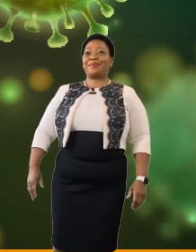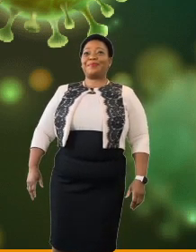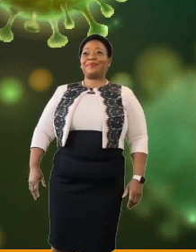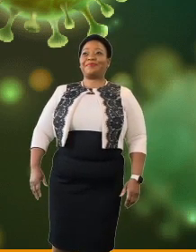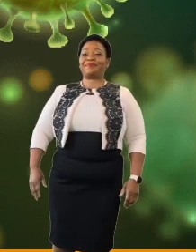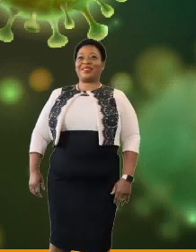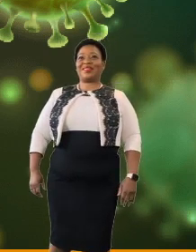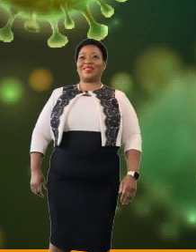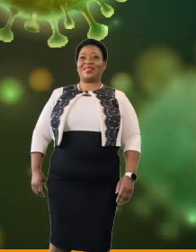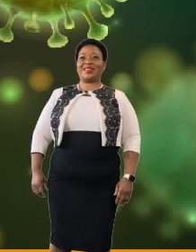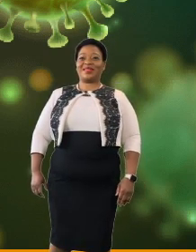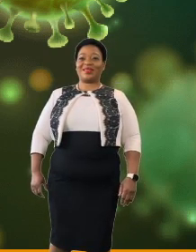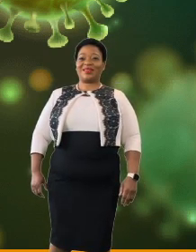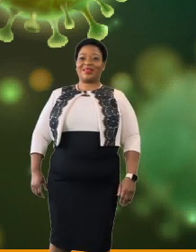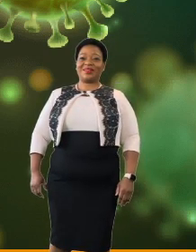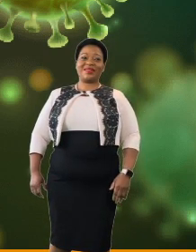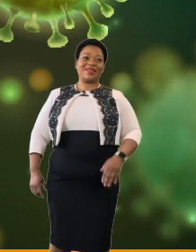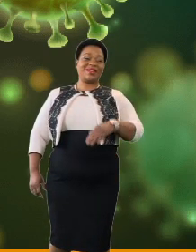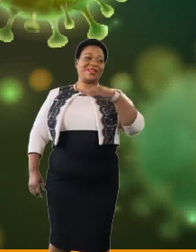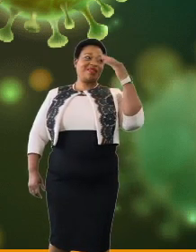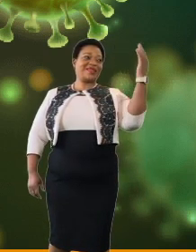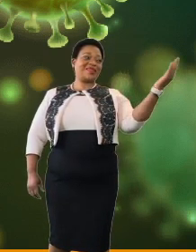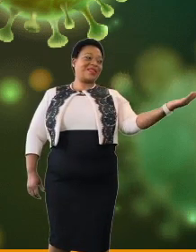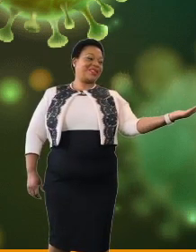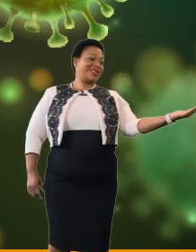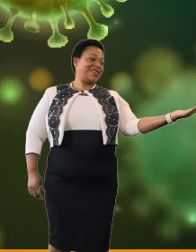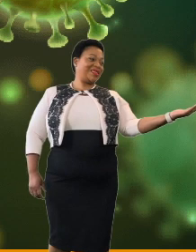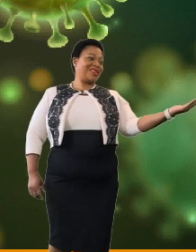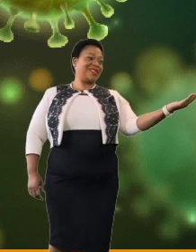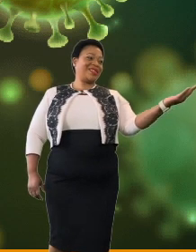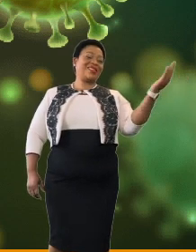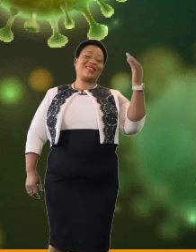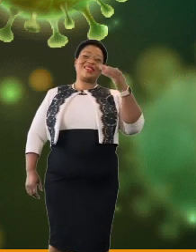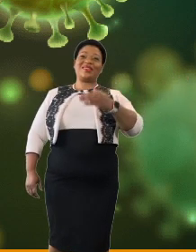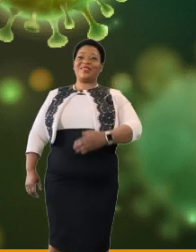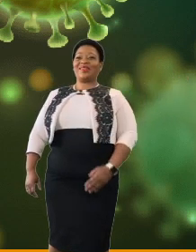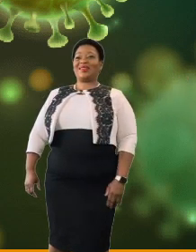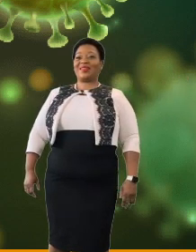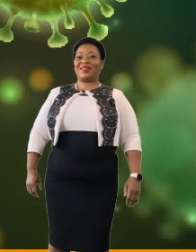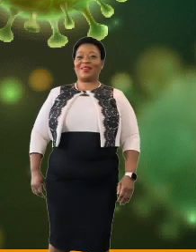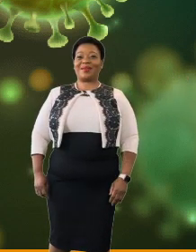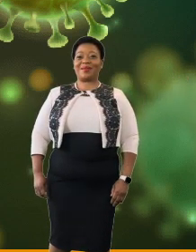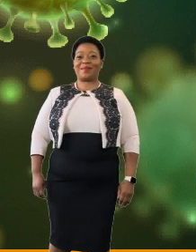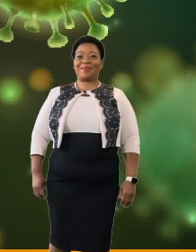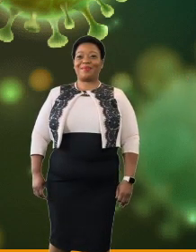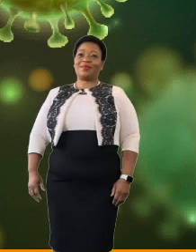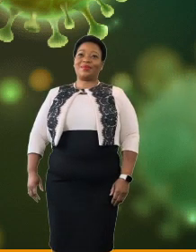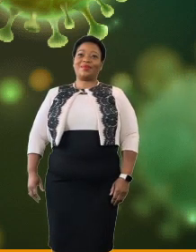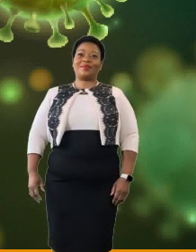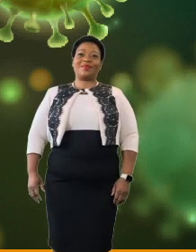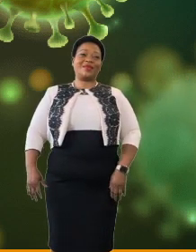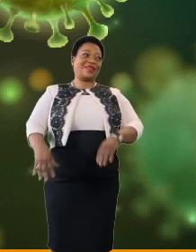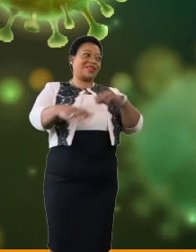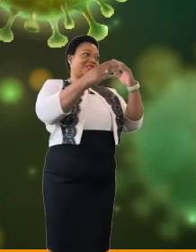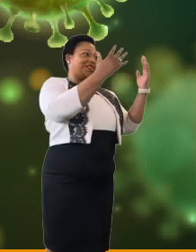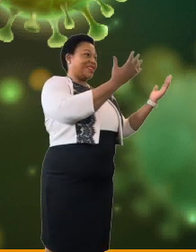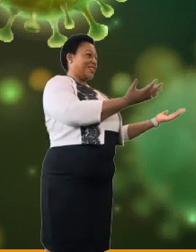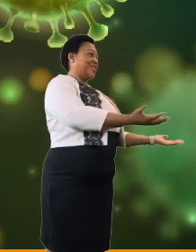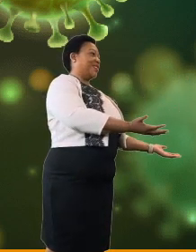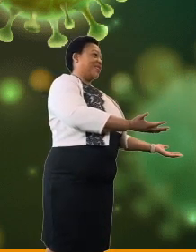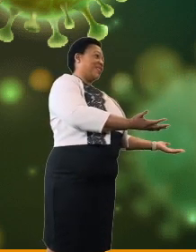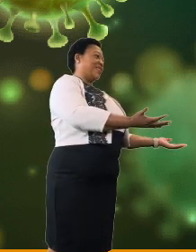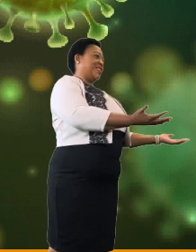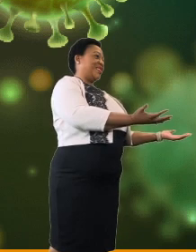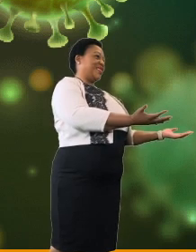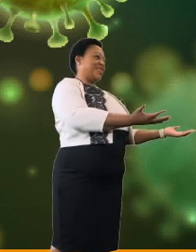support it. And we're going to have to bring in online the municipalities, I think, first of all,